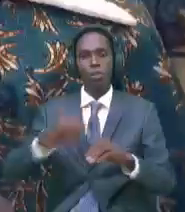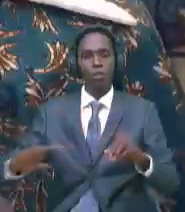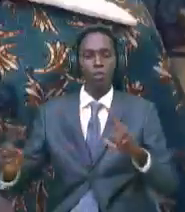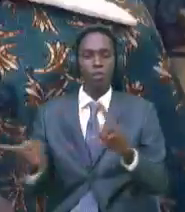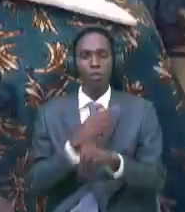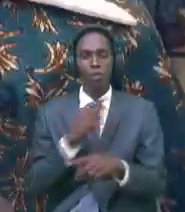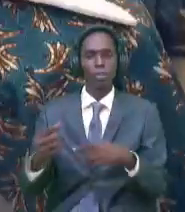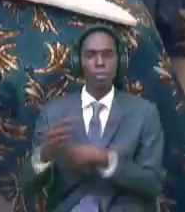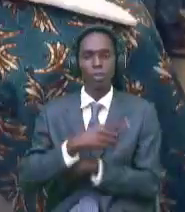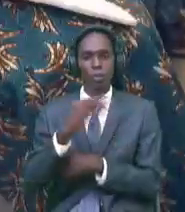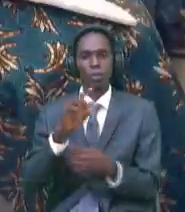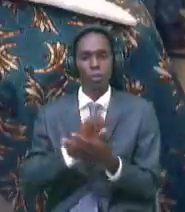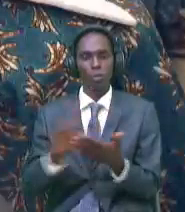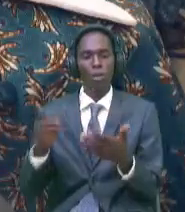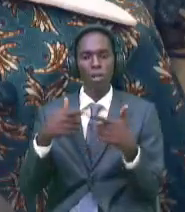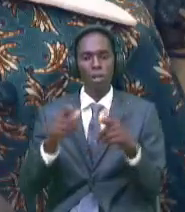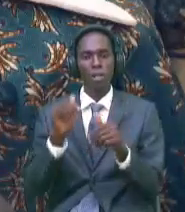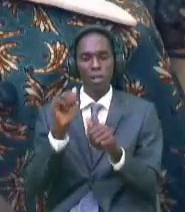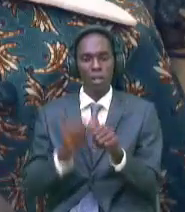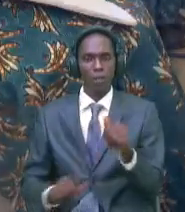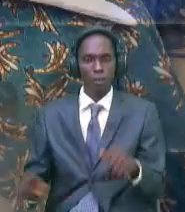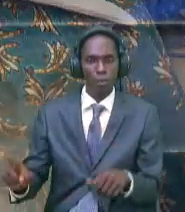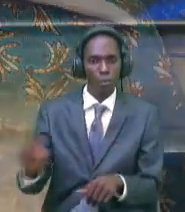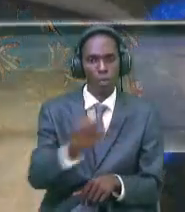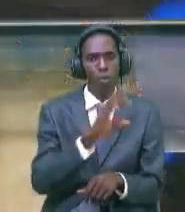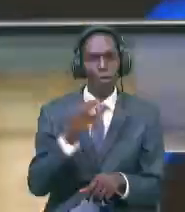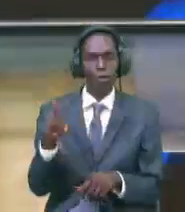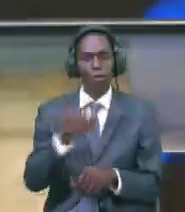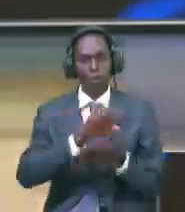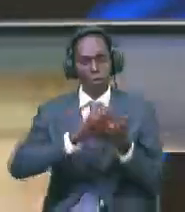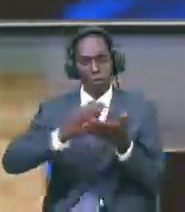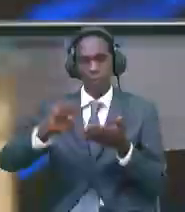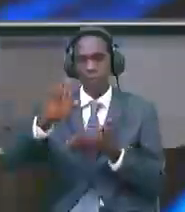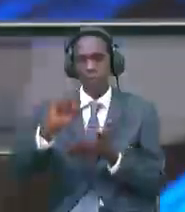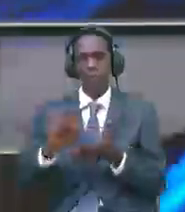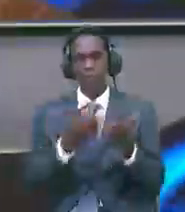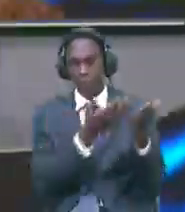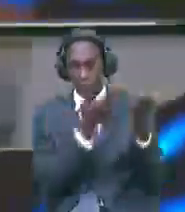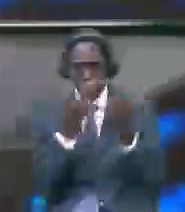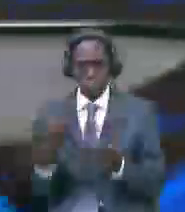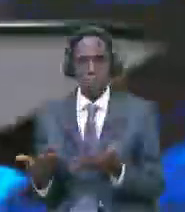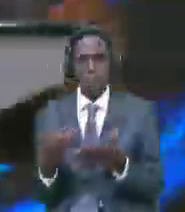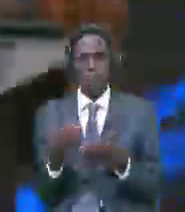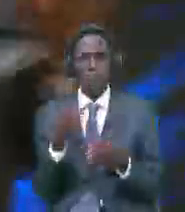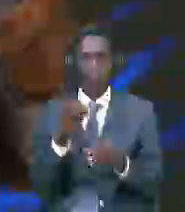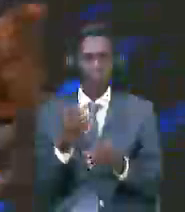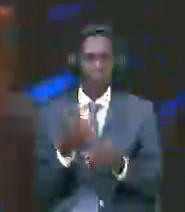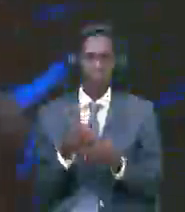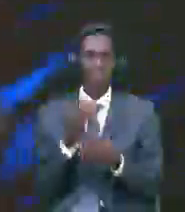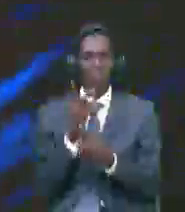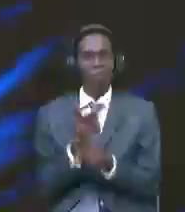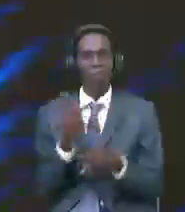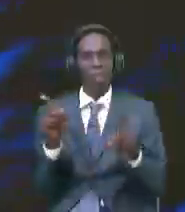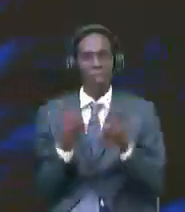week, let every one of you saints lay by him in store, as